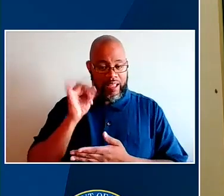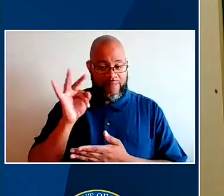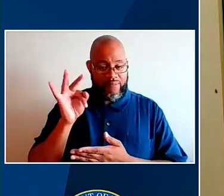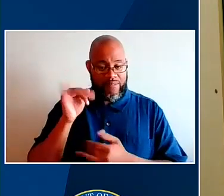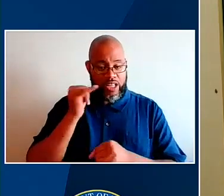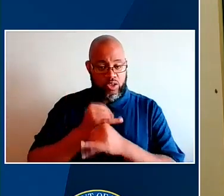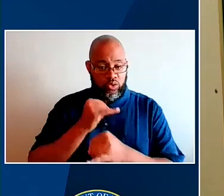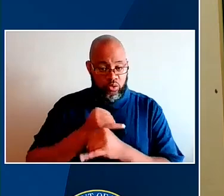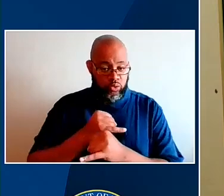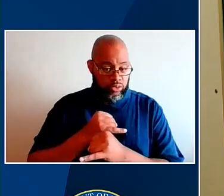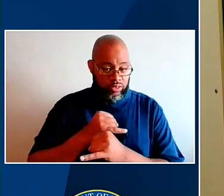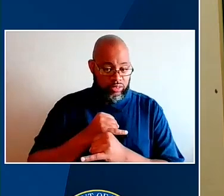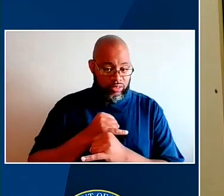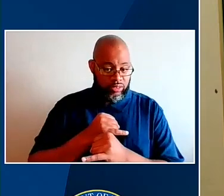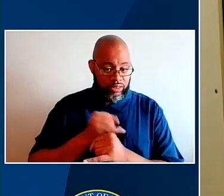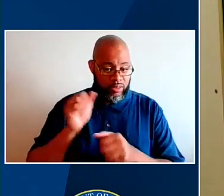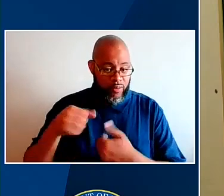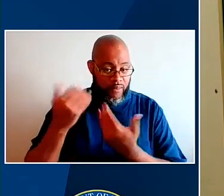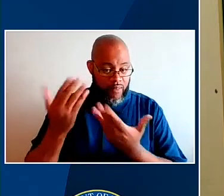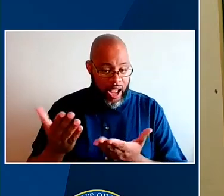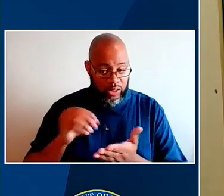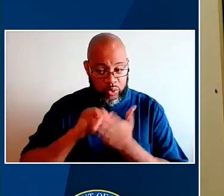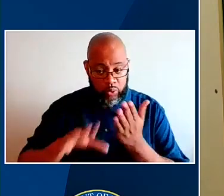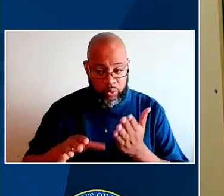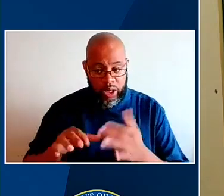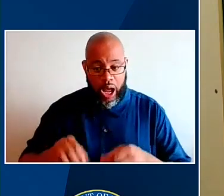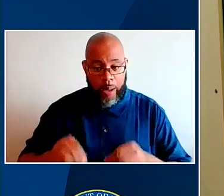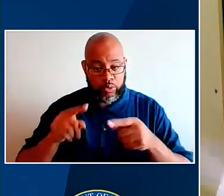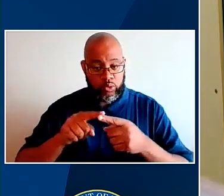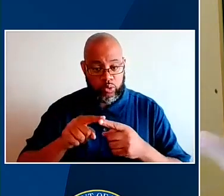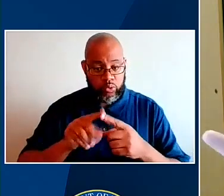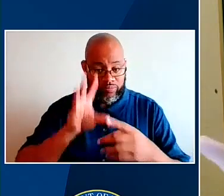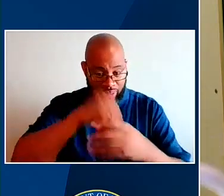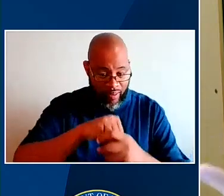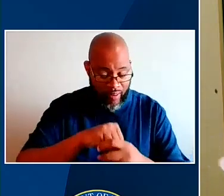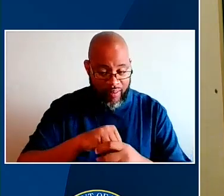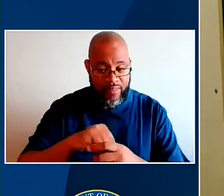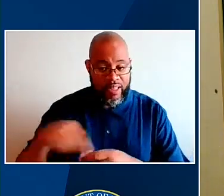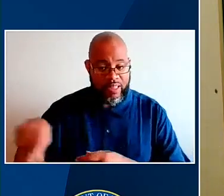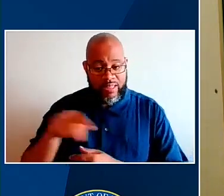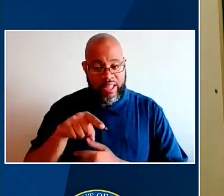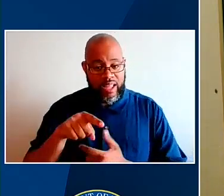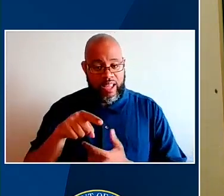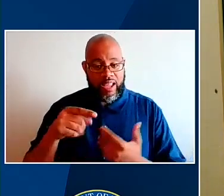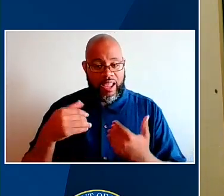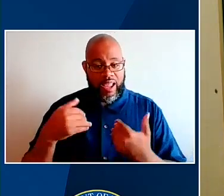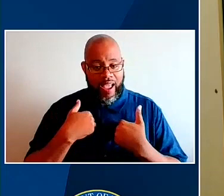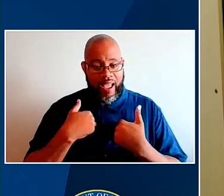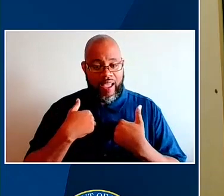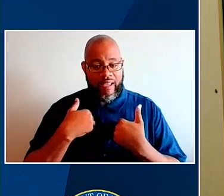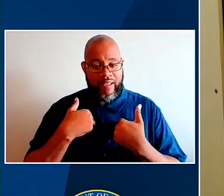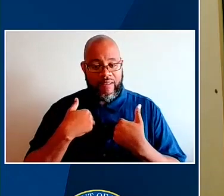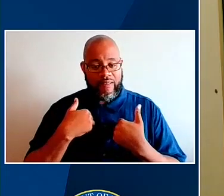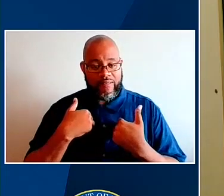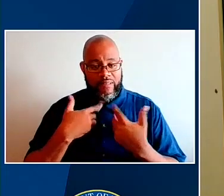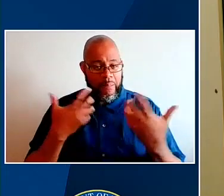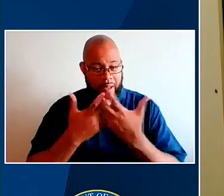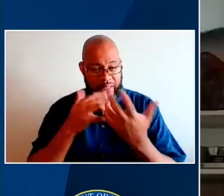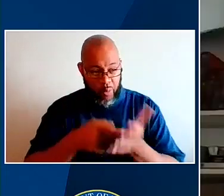institution provides the student the opportunity to opt in, that they have already met this requirement. I'm sorry if that's a dumb